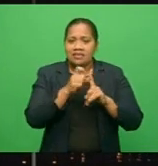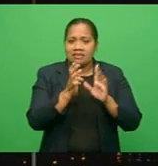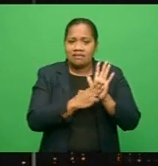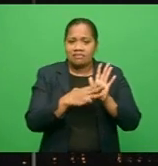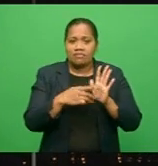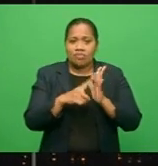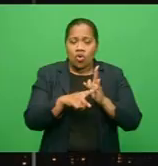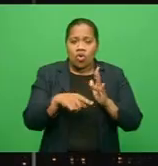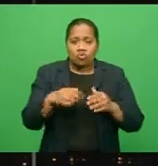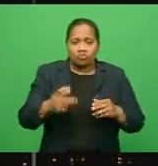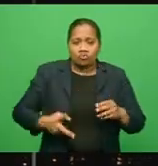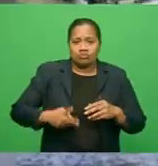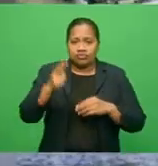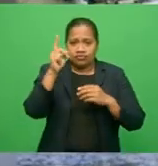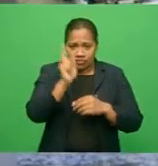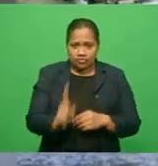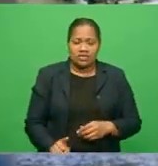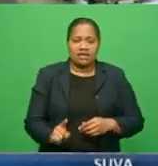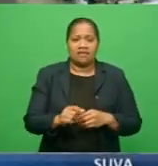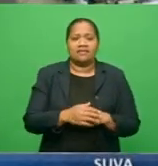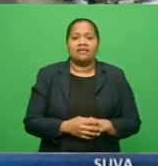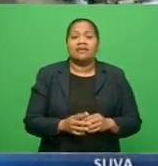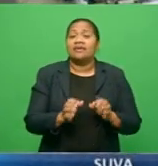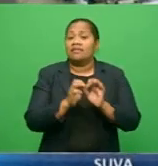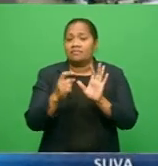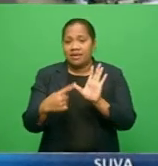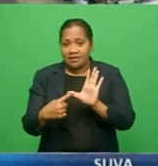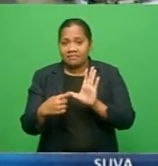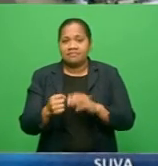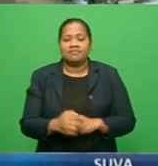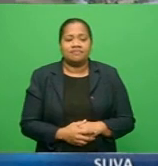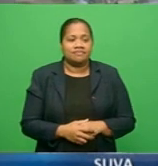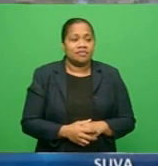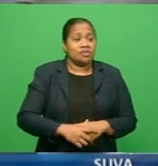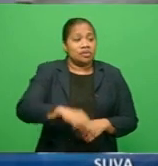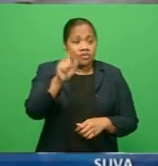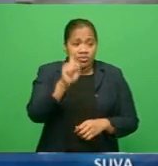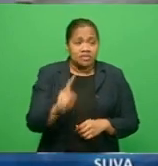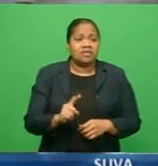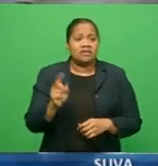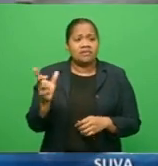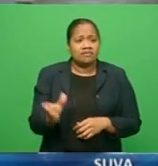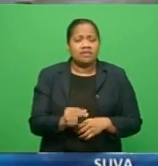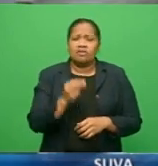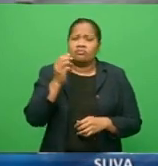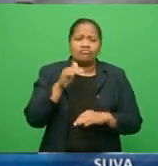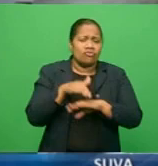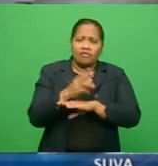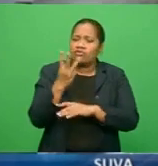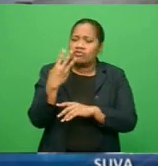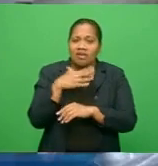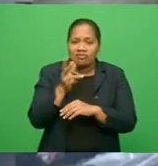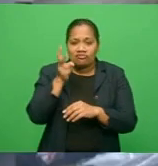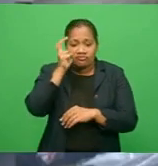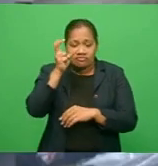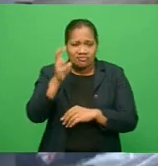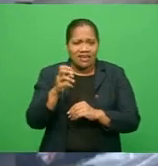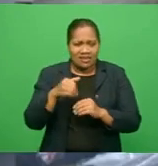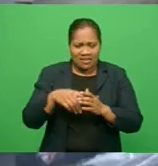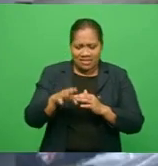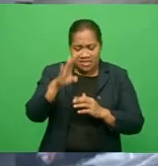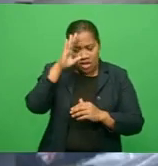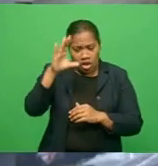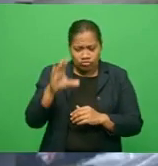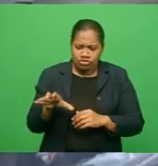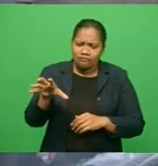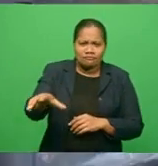Ba today. The National Disaster Management teams have conducted over 300 training sessions around the country on how to prevent